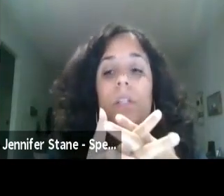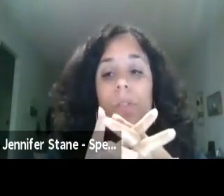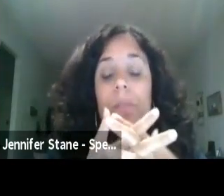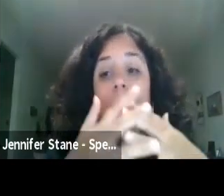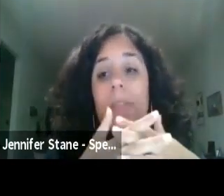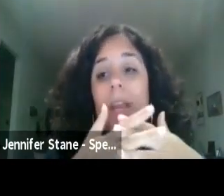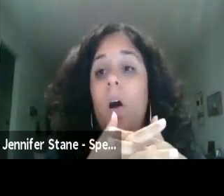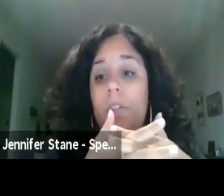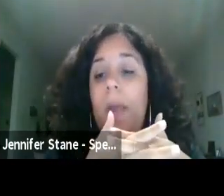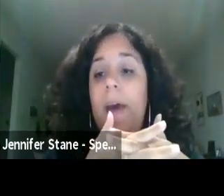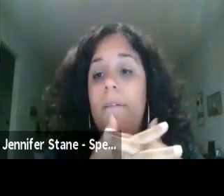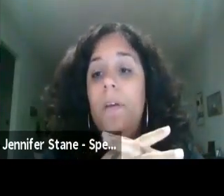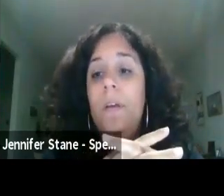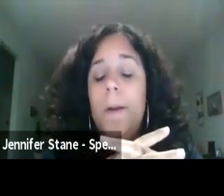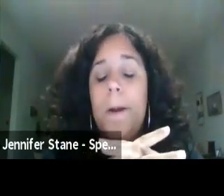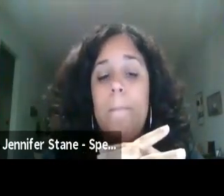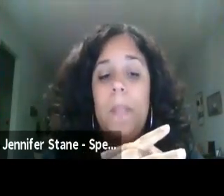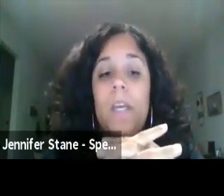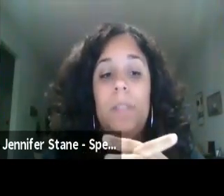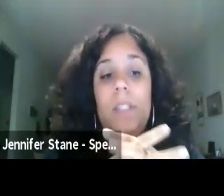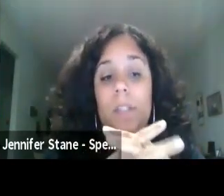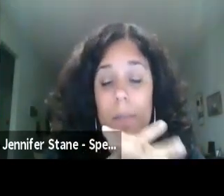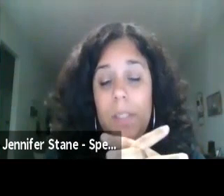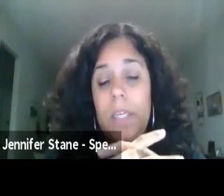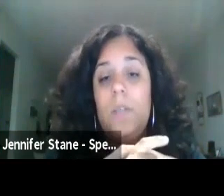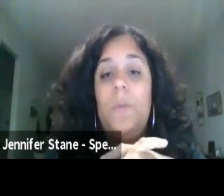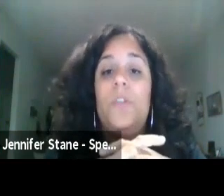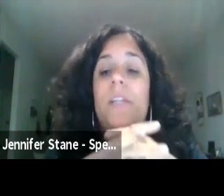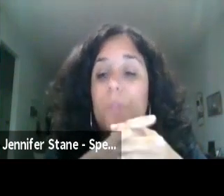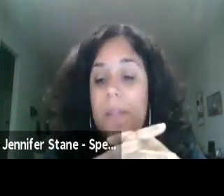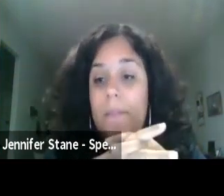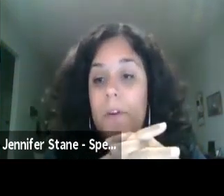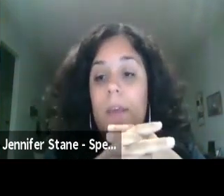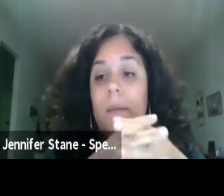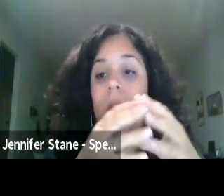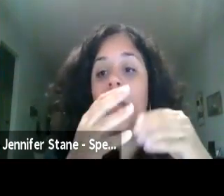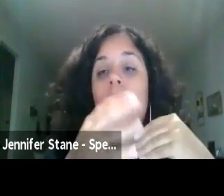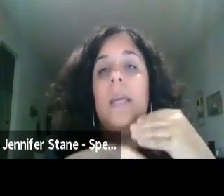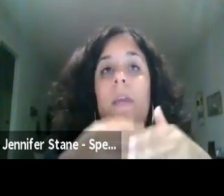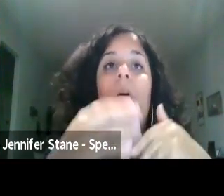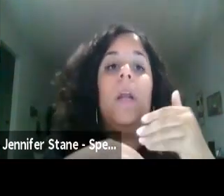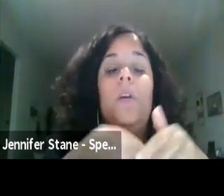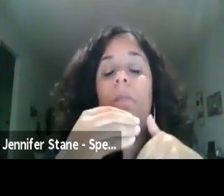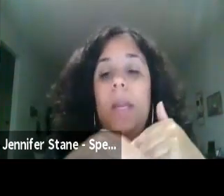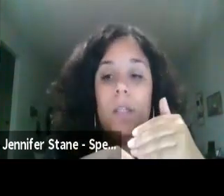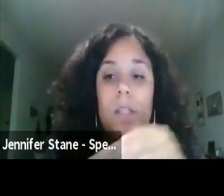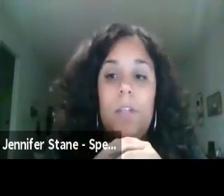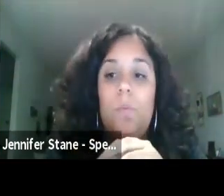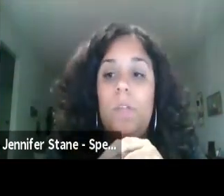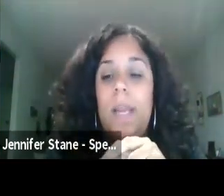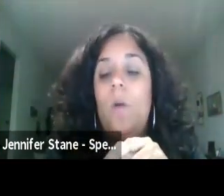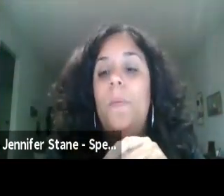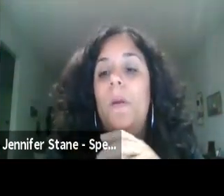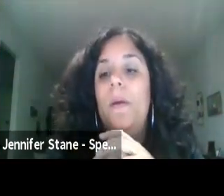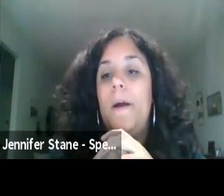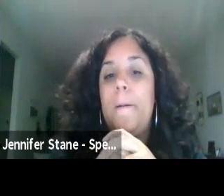have an intellectual disability, but they also have gum disease, and we try to treat that for them, get them on a good maintenance